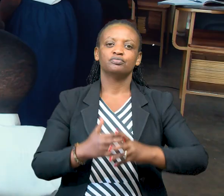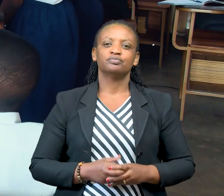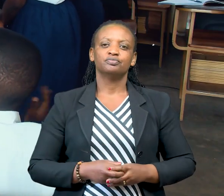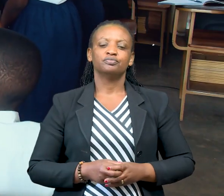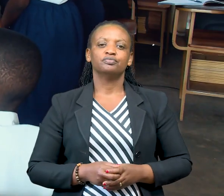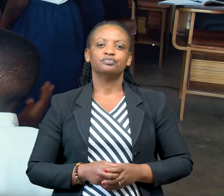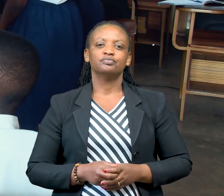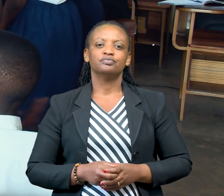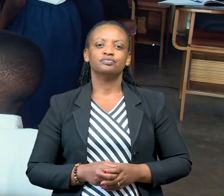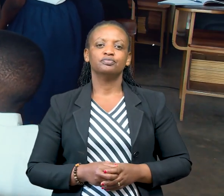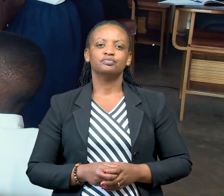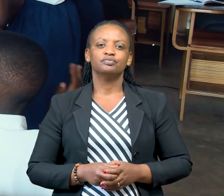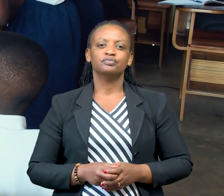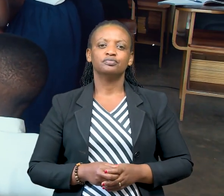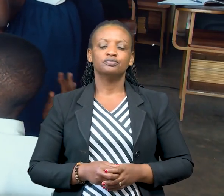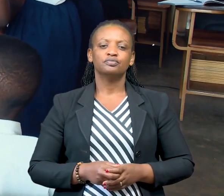them?